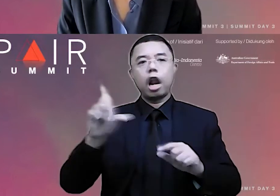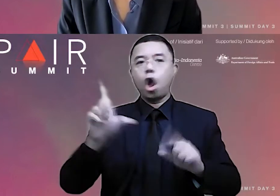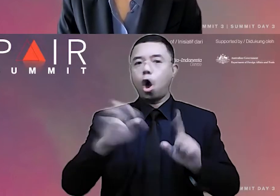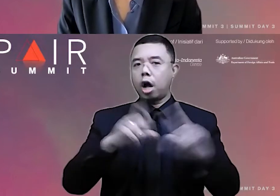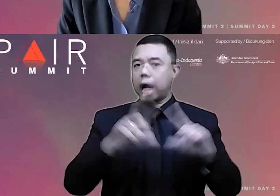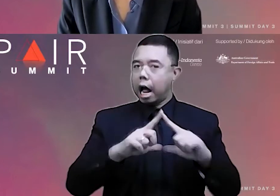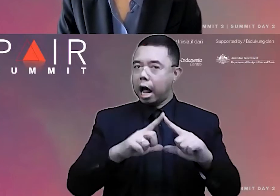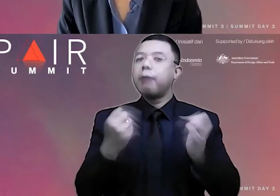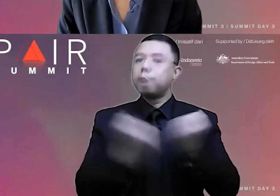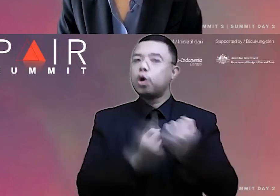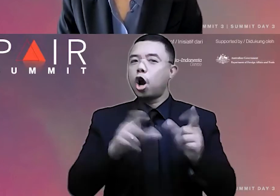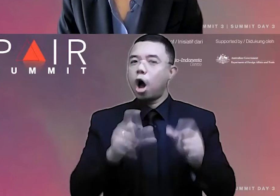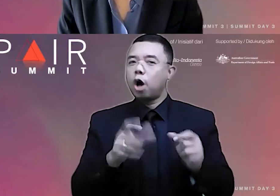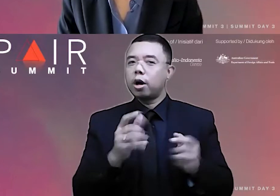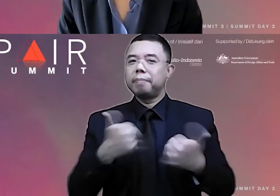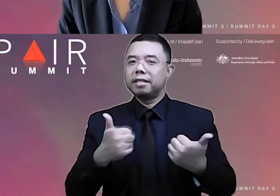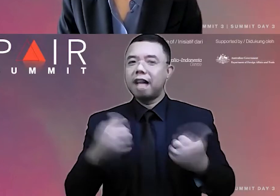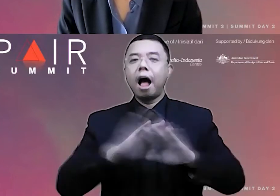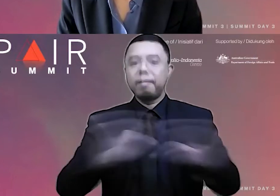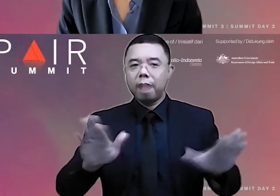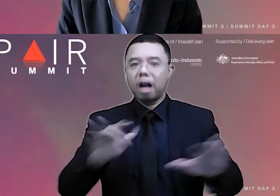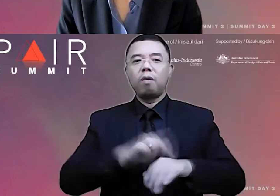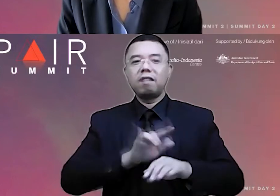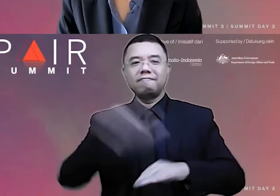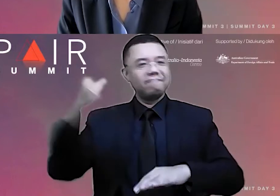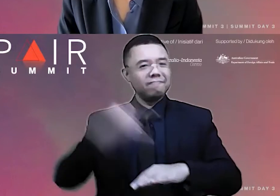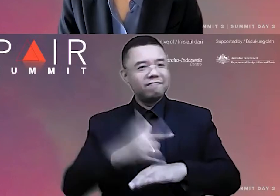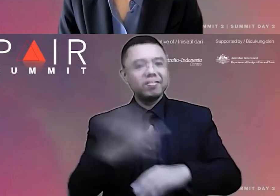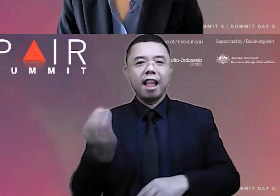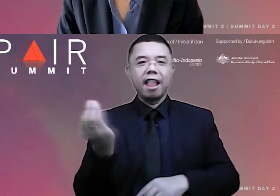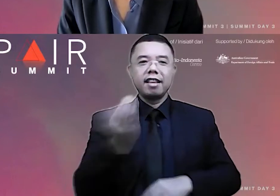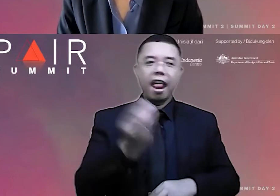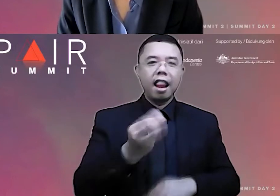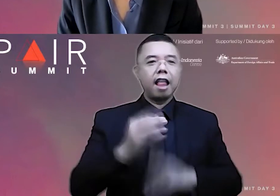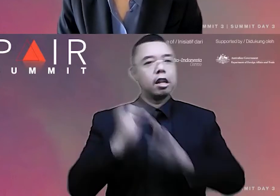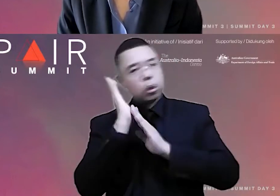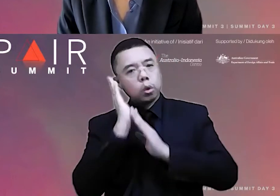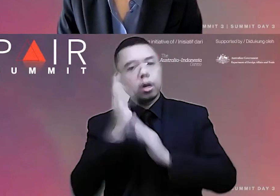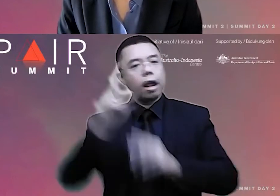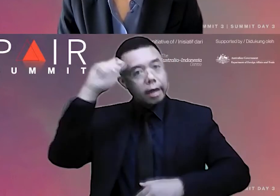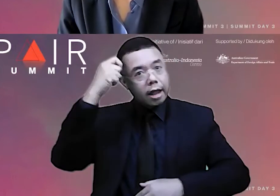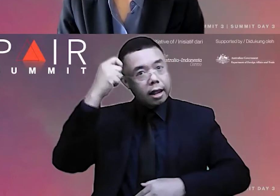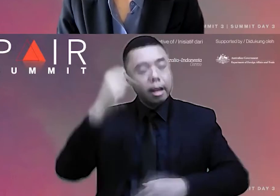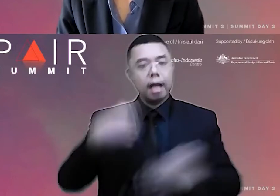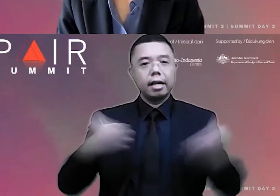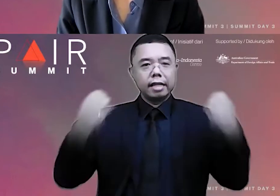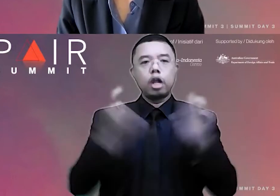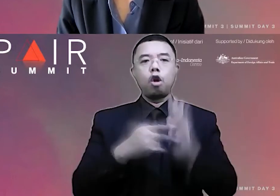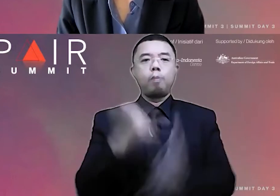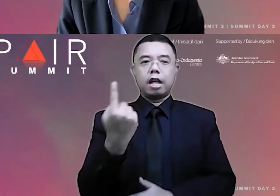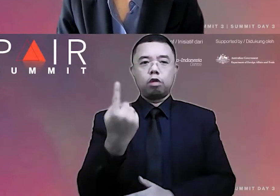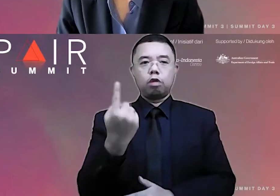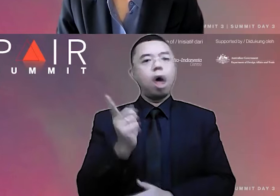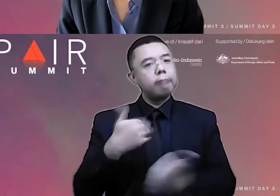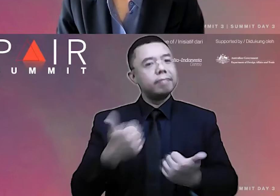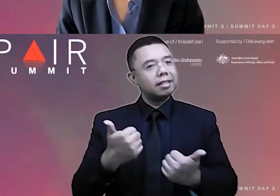that, the reminder that health is number 1 priority. You can travel, you can enjoy your time, but you have to be healthy in doing so,